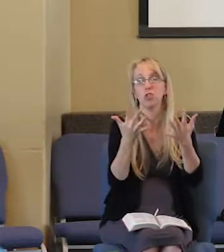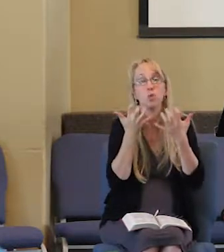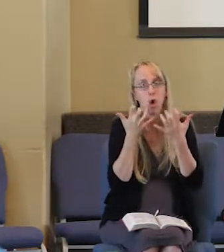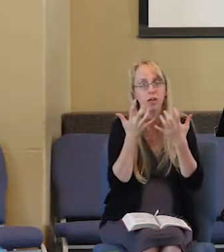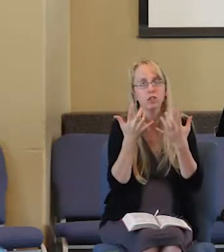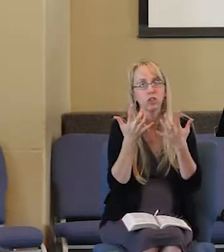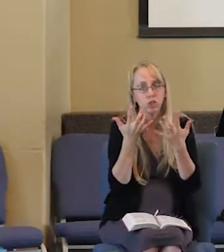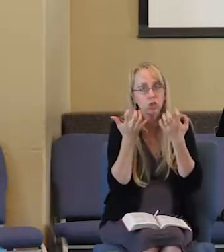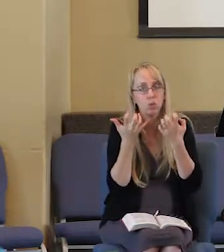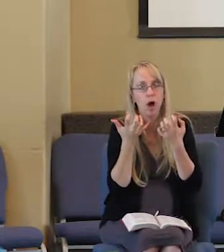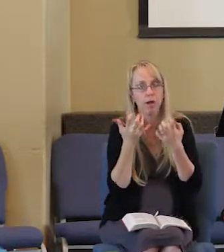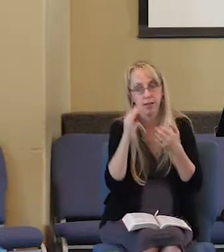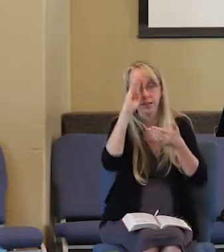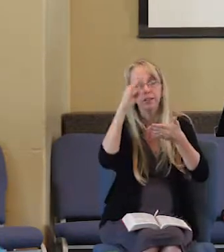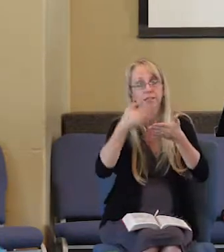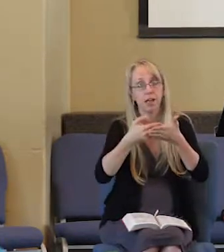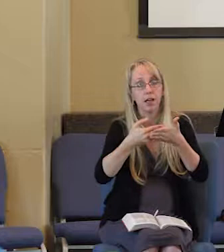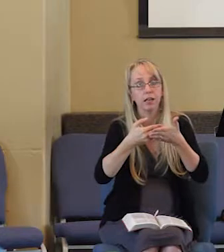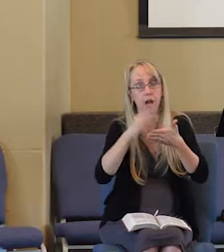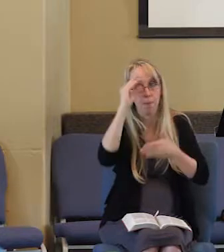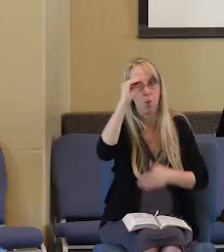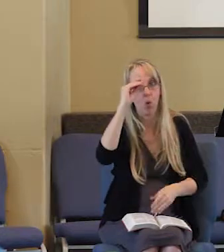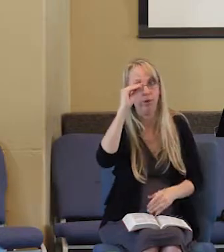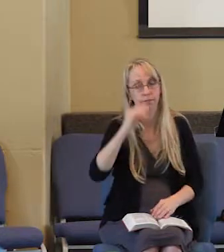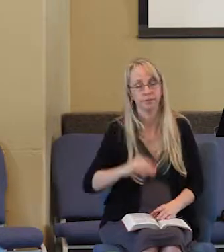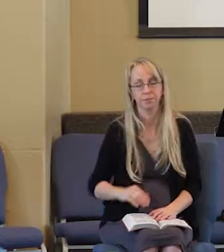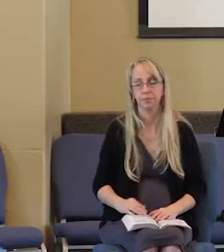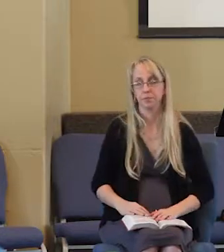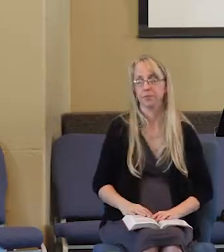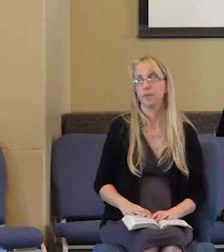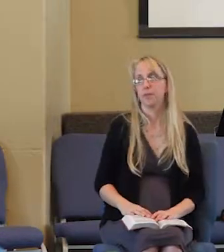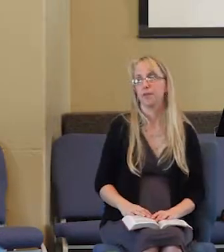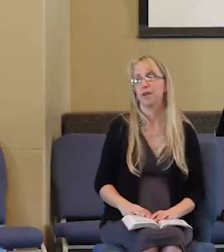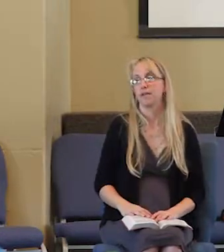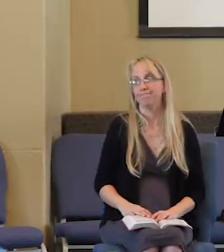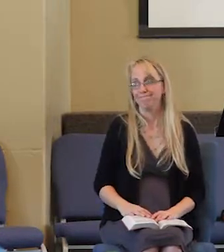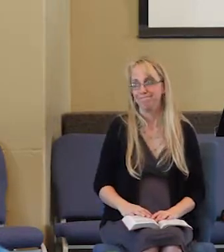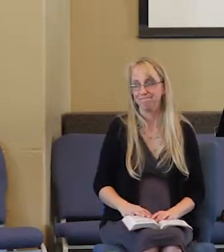you wanted. You wanted a son. You wanted a boy.